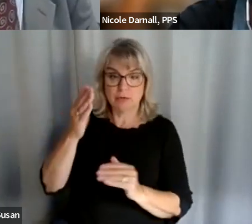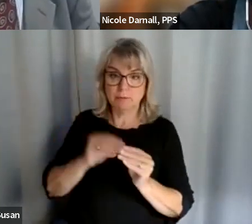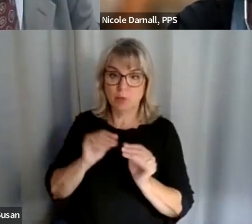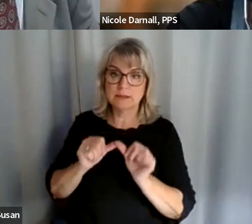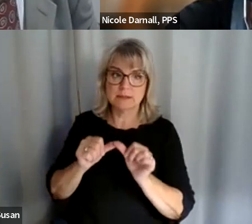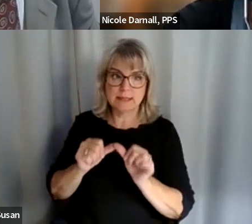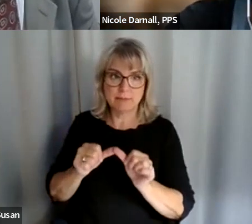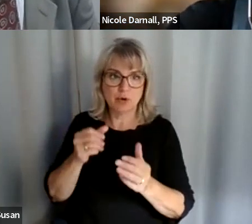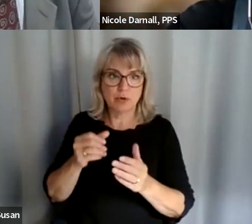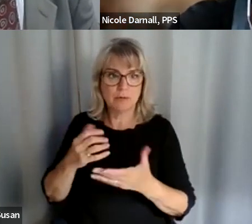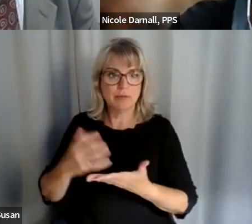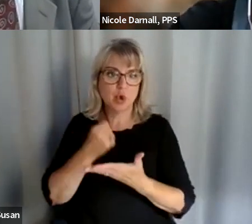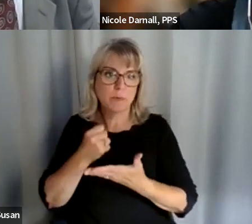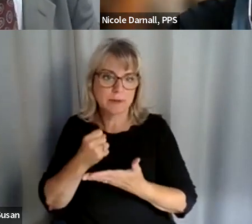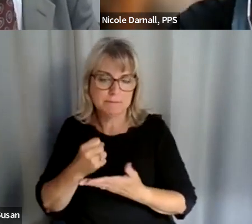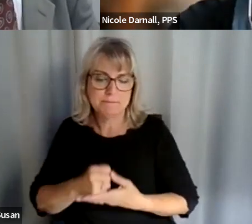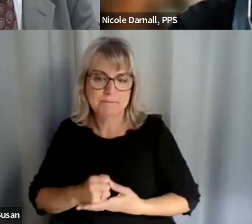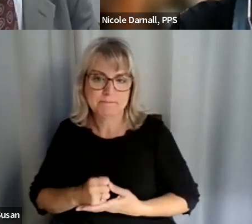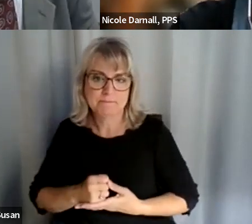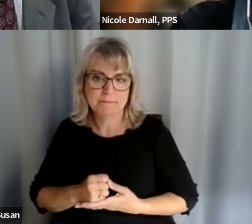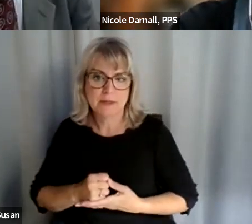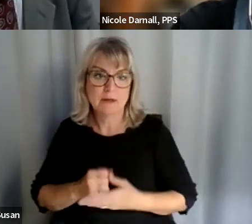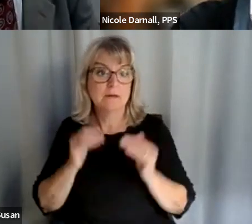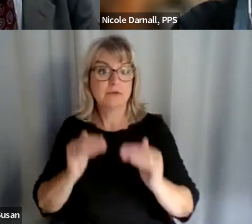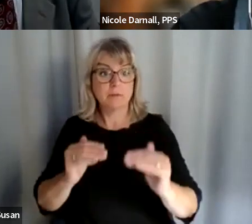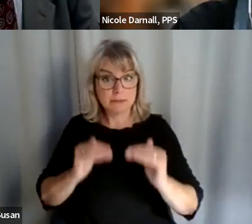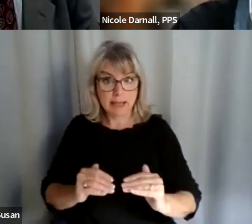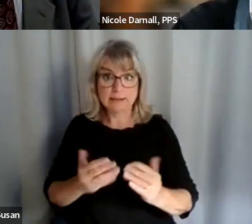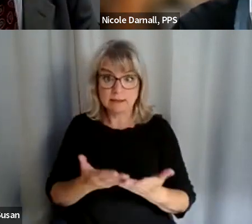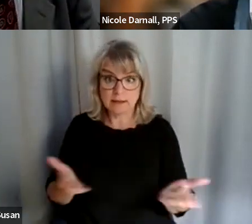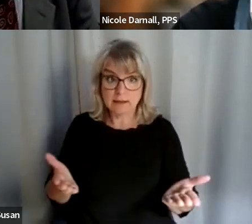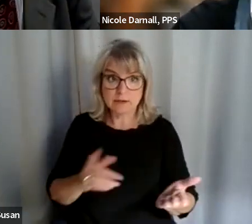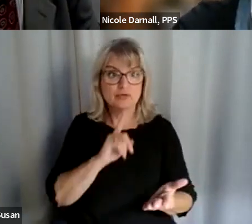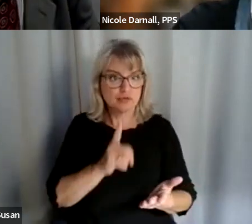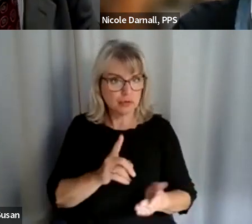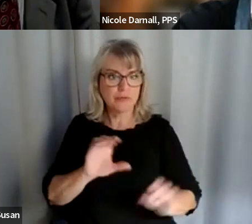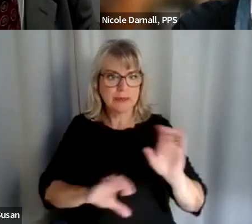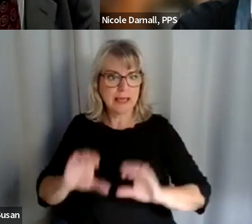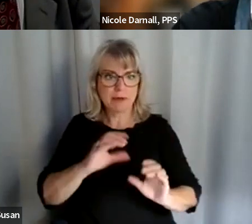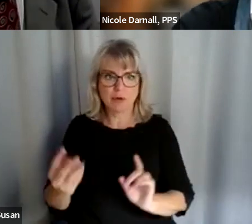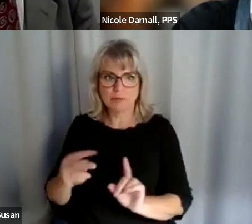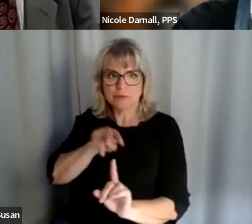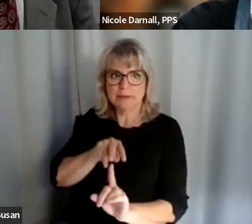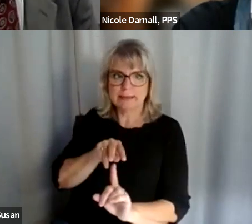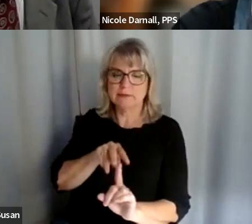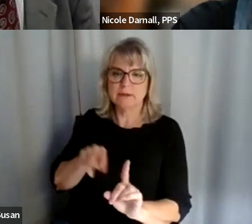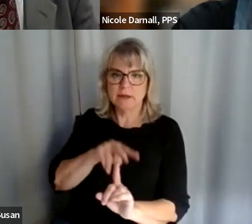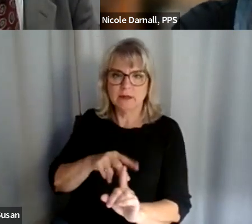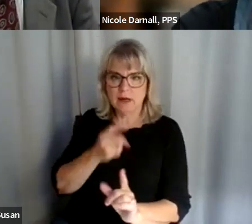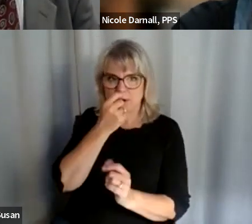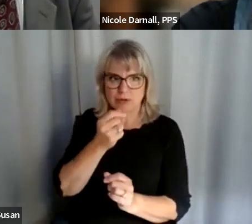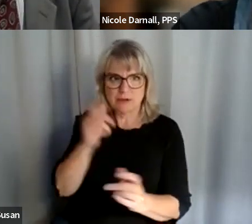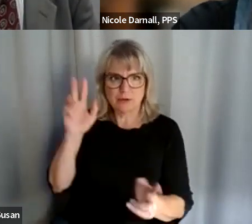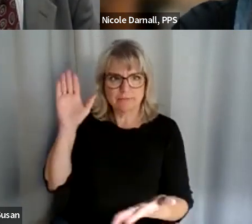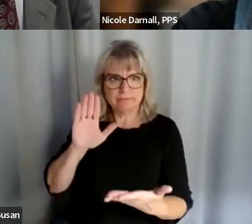sustainable procurement. From next things, certainly from the chemical perspective, I'm very interested in reducing the